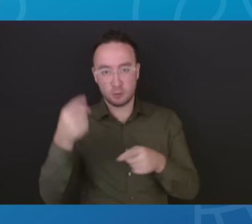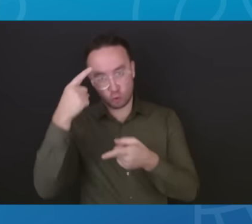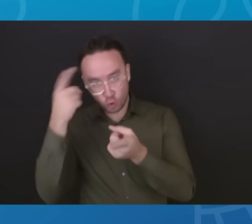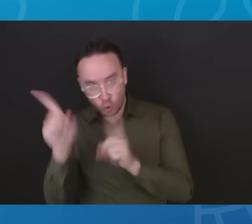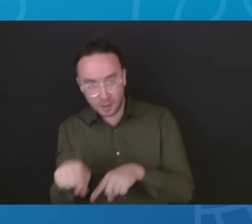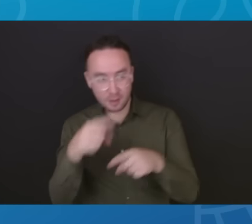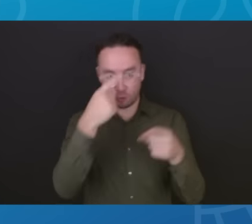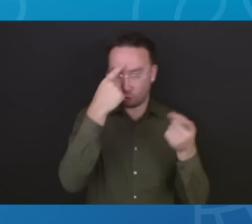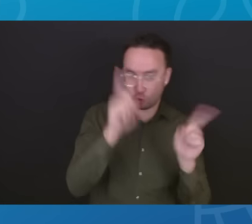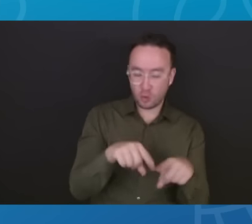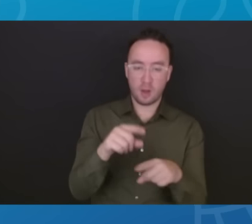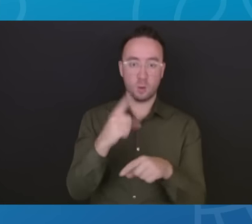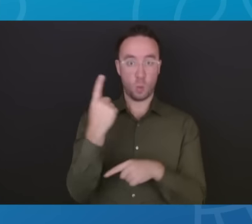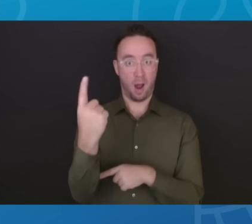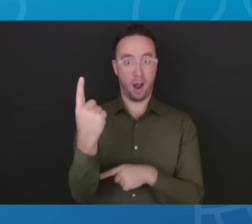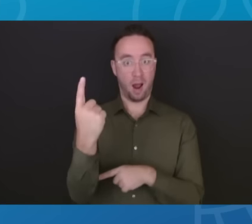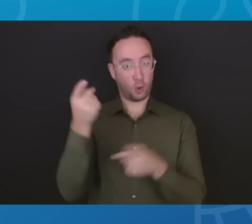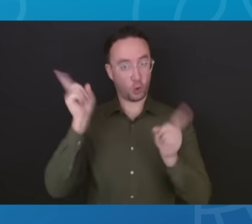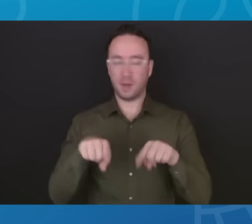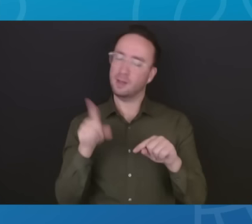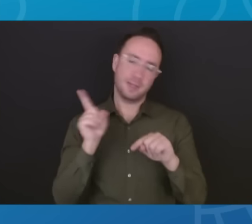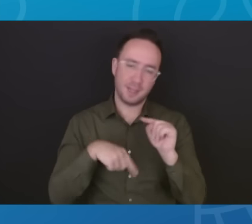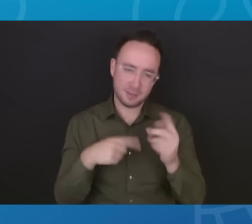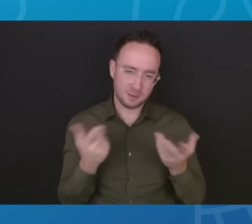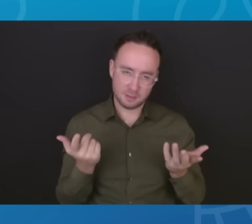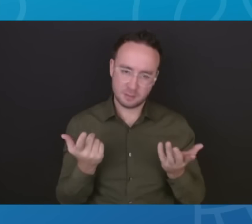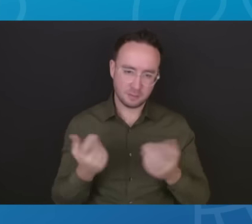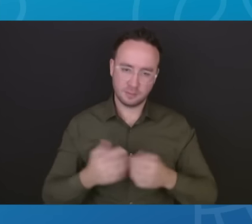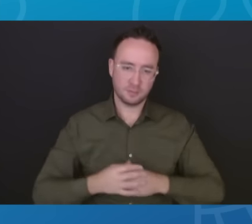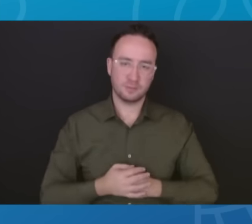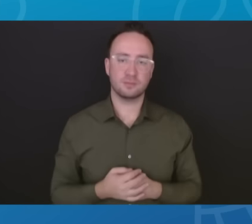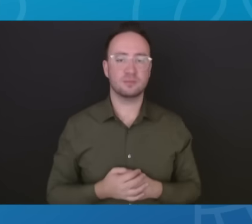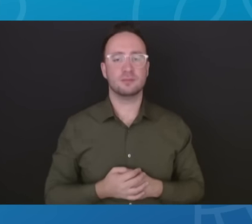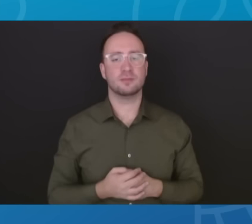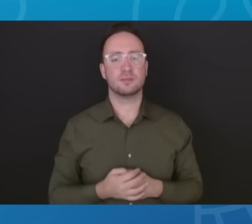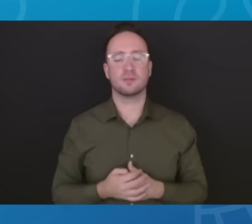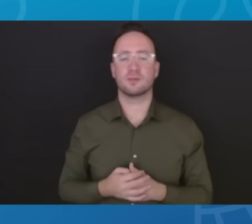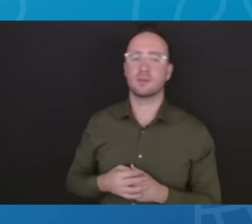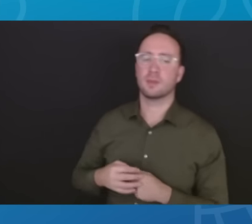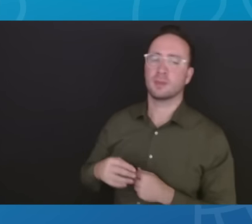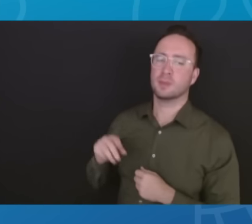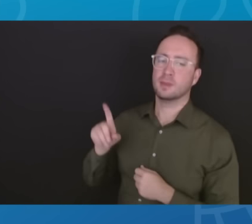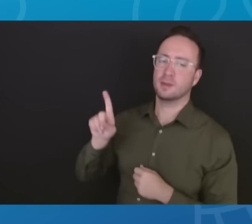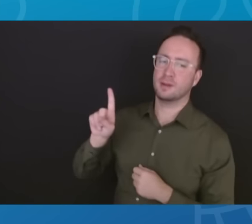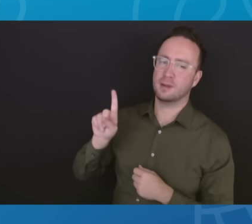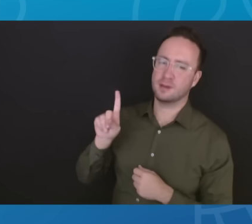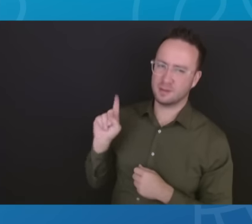A few things, Matt. Just a broad question to perhaps reflect a year on.